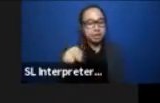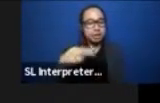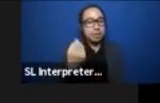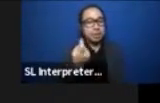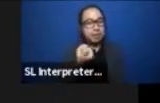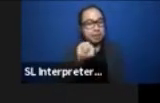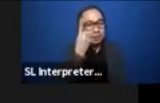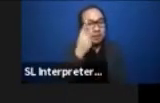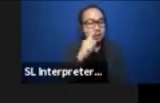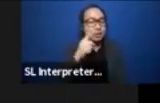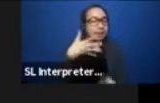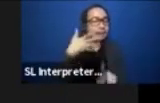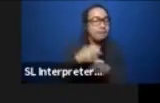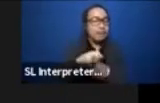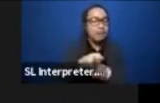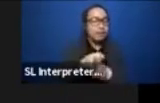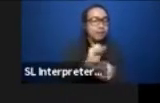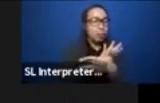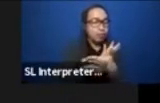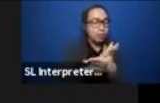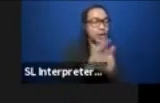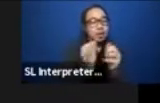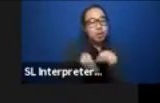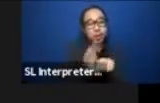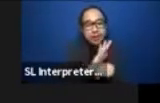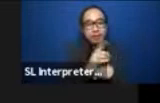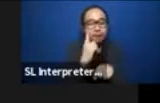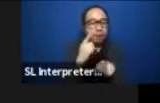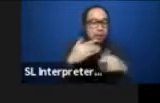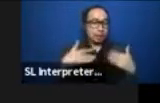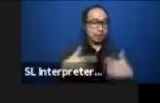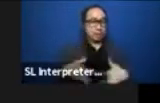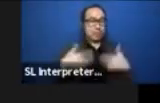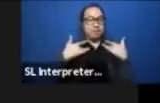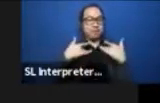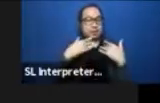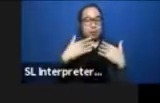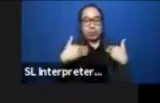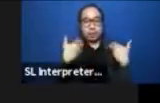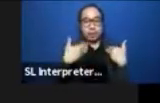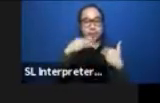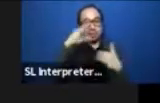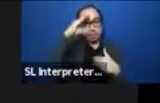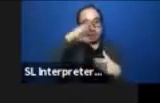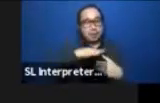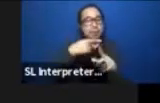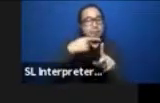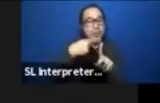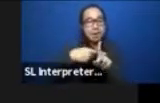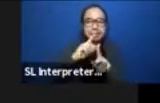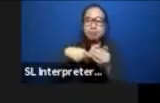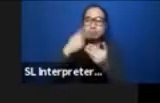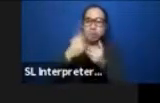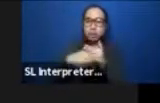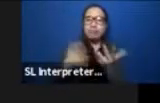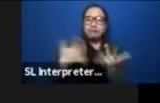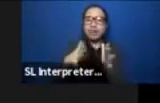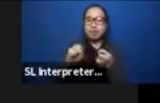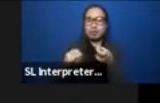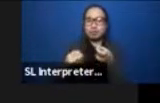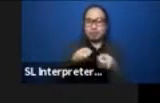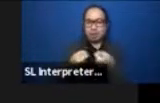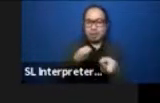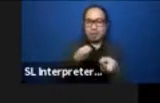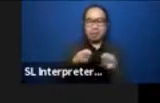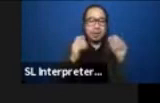pandemic on the lives of young men, as well as on the programming itself that they were already running. So, and that we're hoping that that